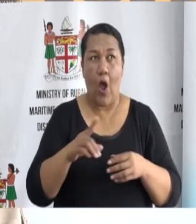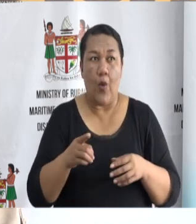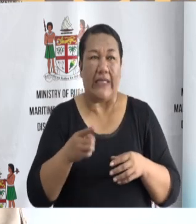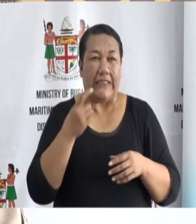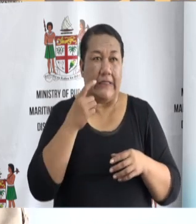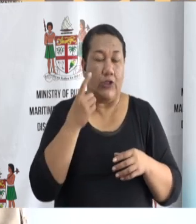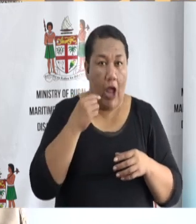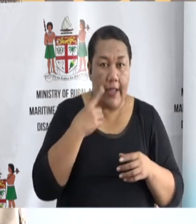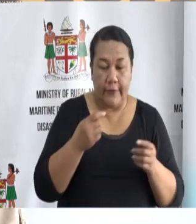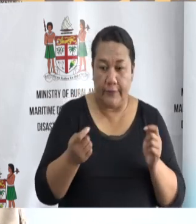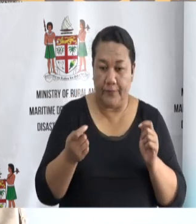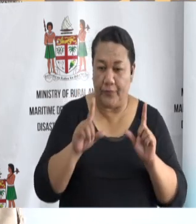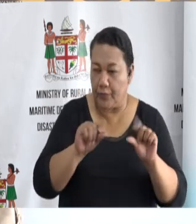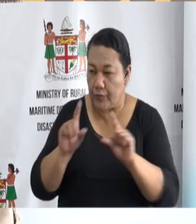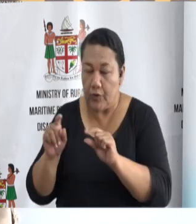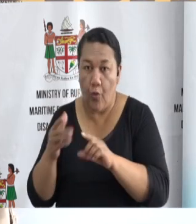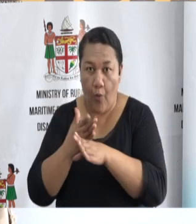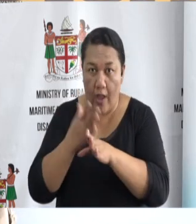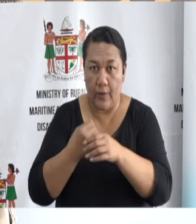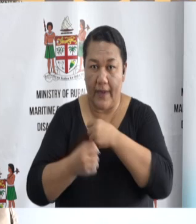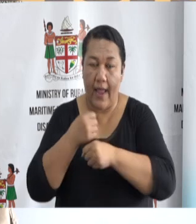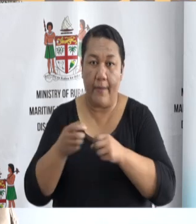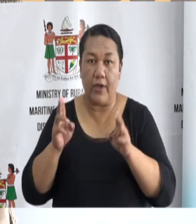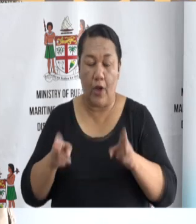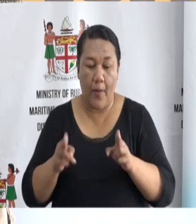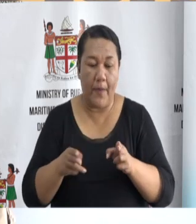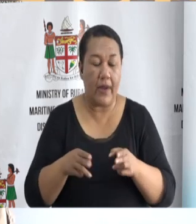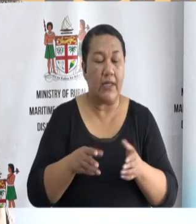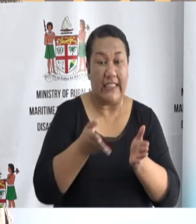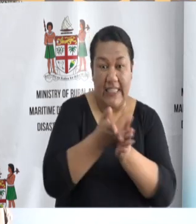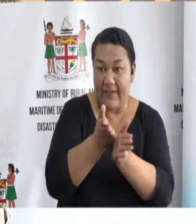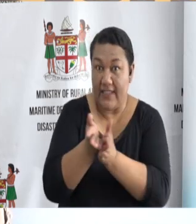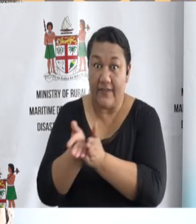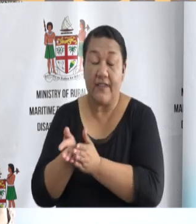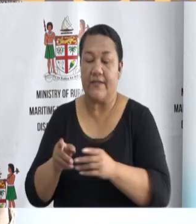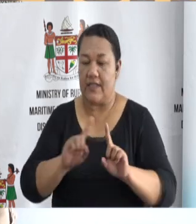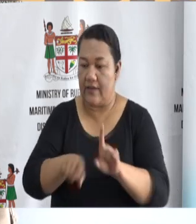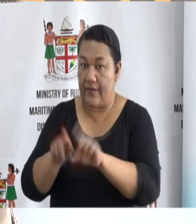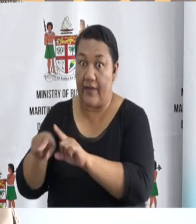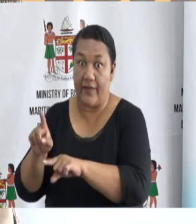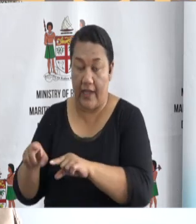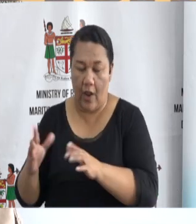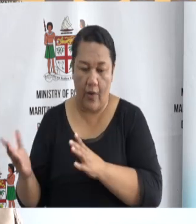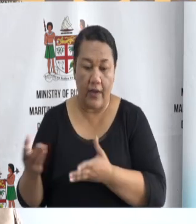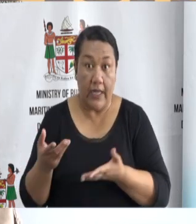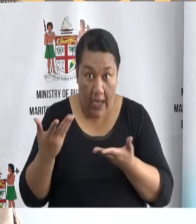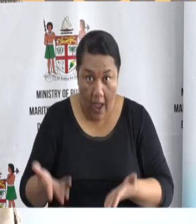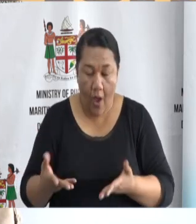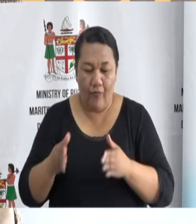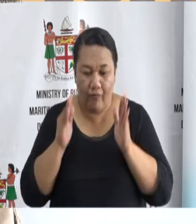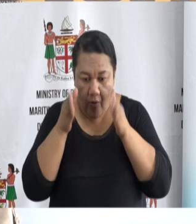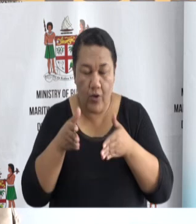Office as we move back to normalization: restoration of critical service, assist essential